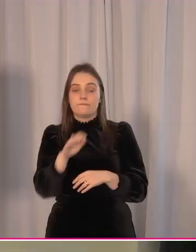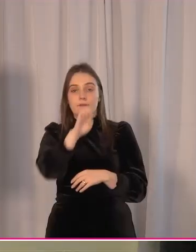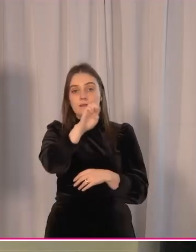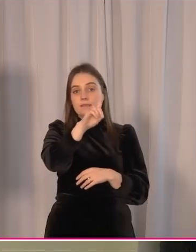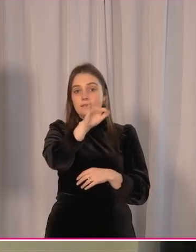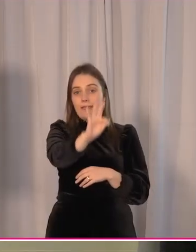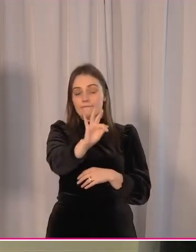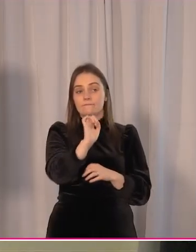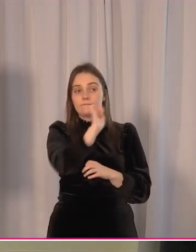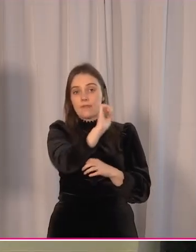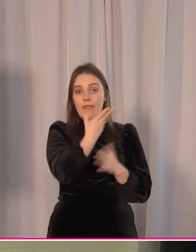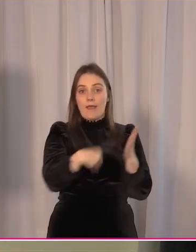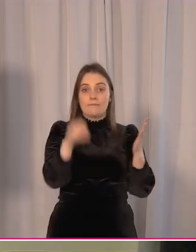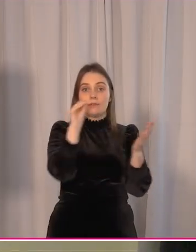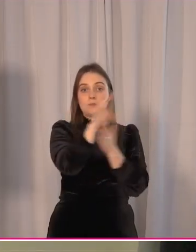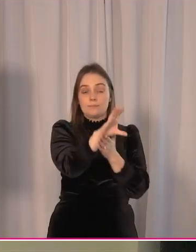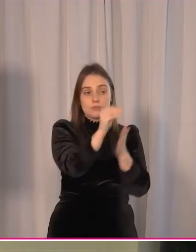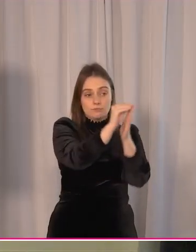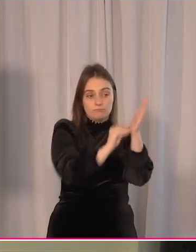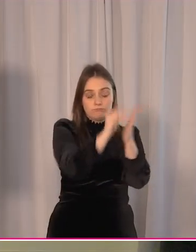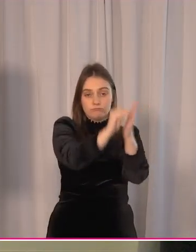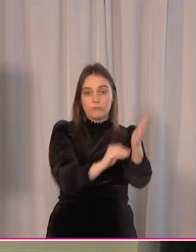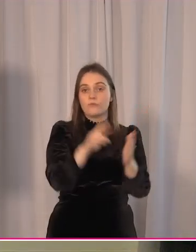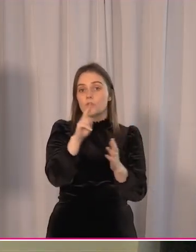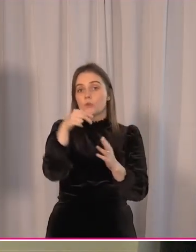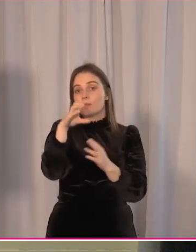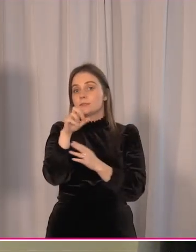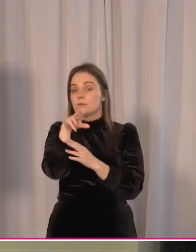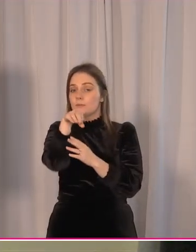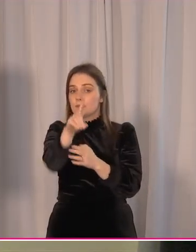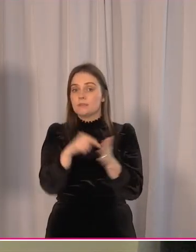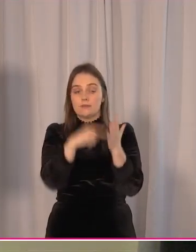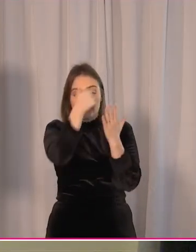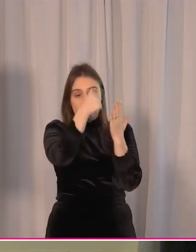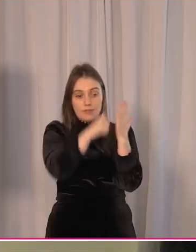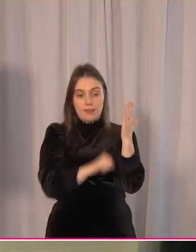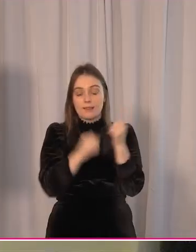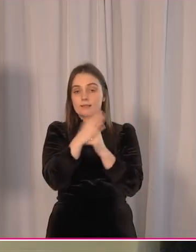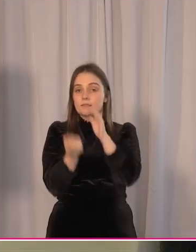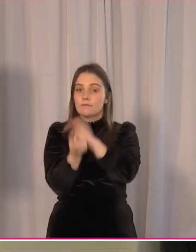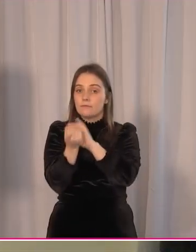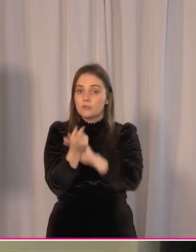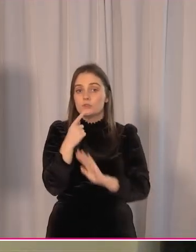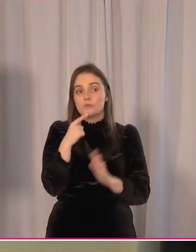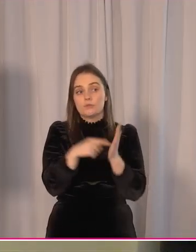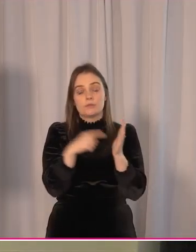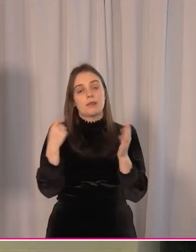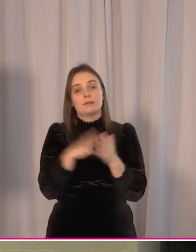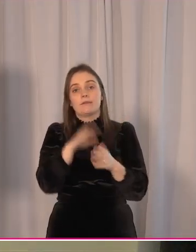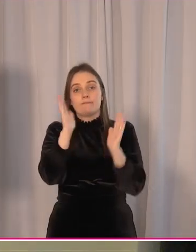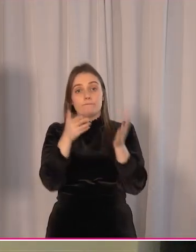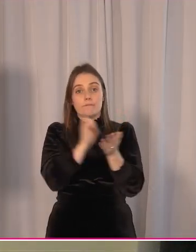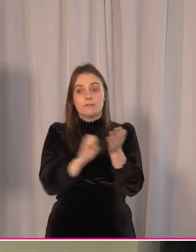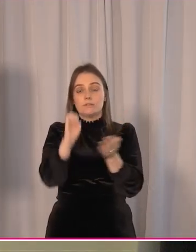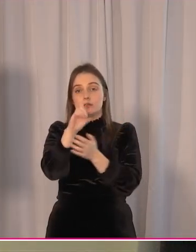EDF have actually got a submission in to the UN CRPD for the list of issues for that provisional stage. EDF have sent a